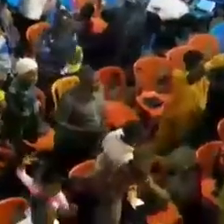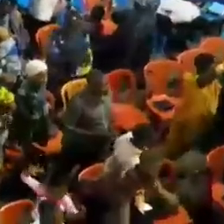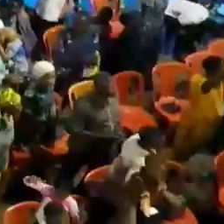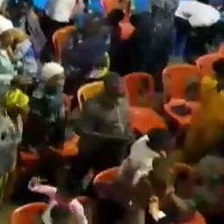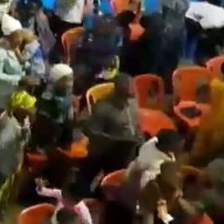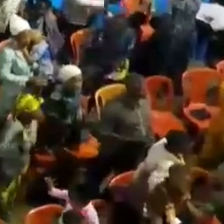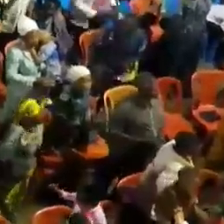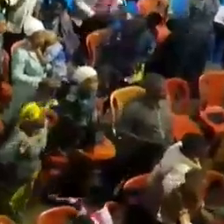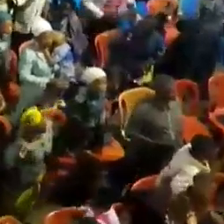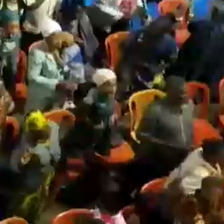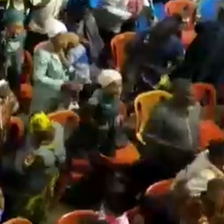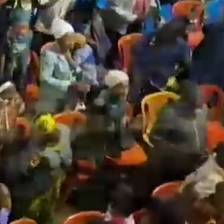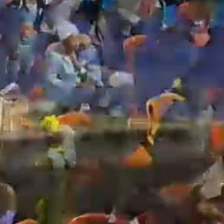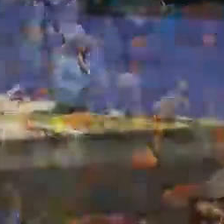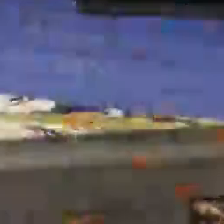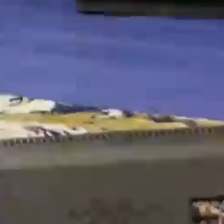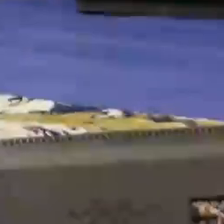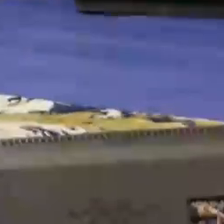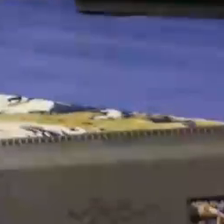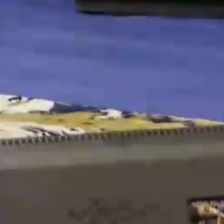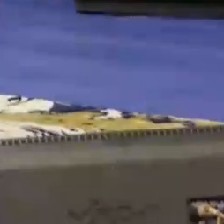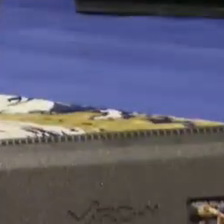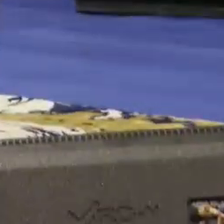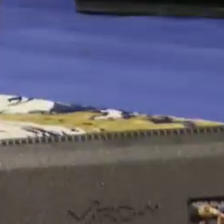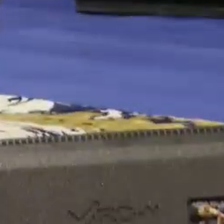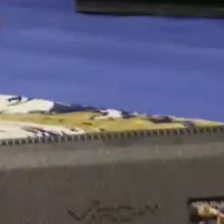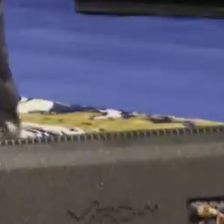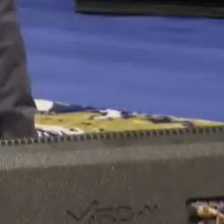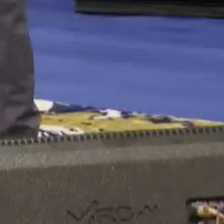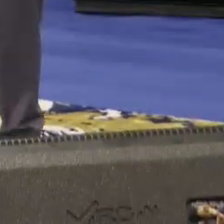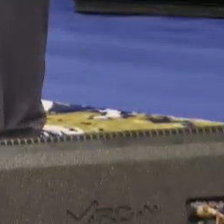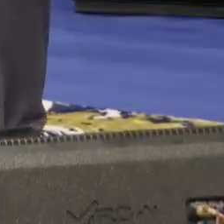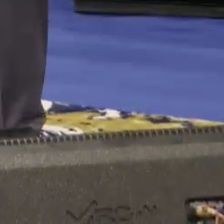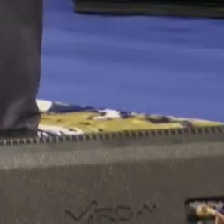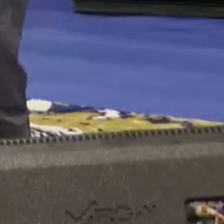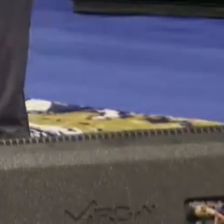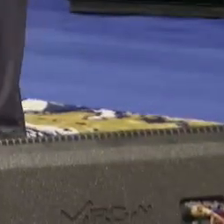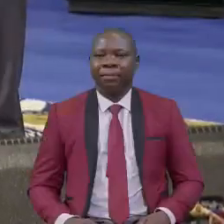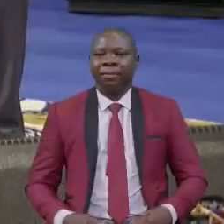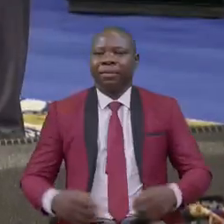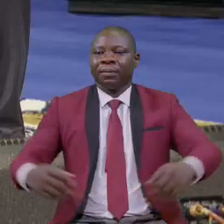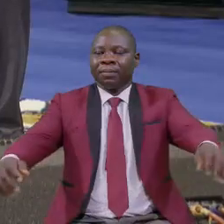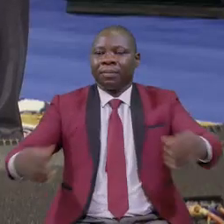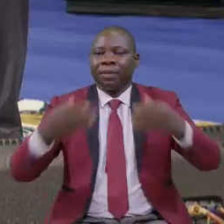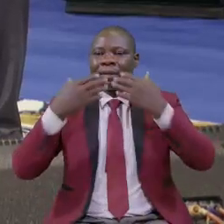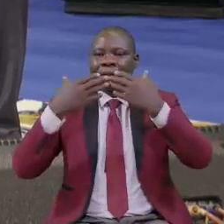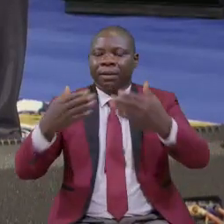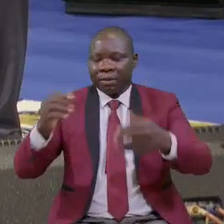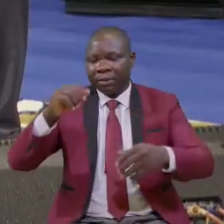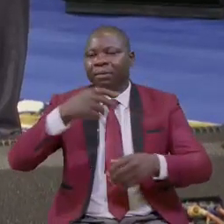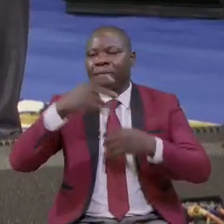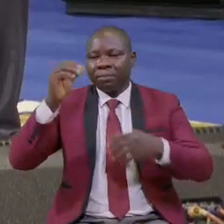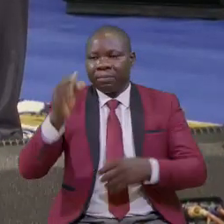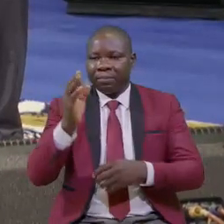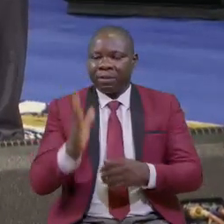I see you are happy already. Because you know, God is going to deliver